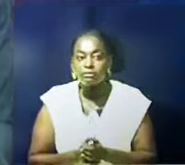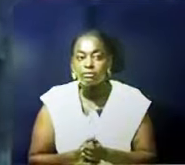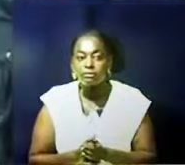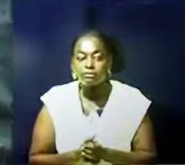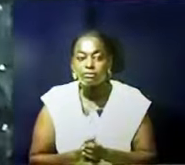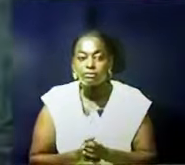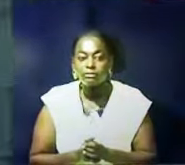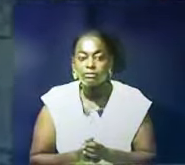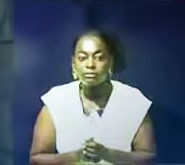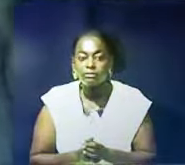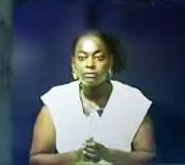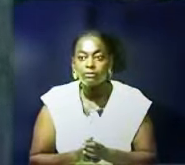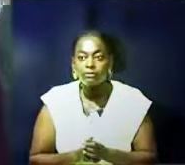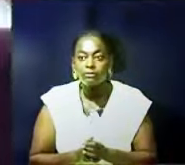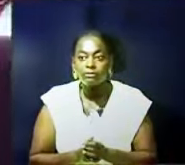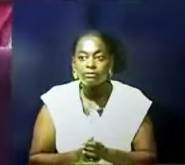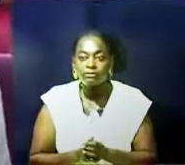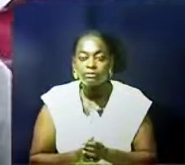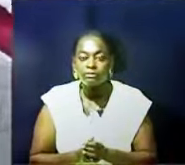Let me just say this before.